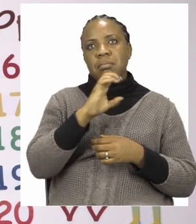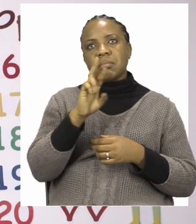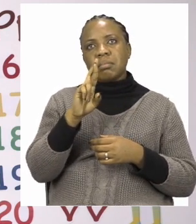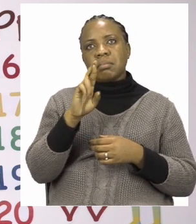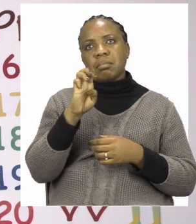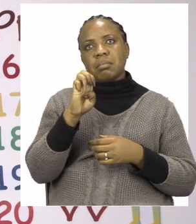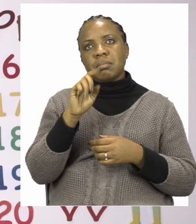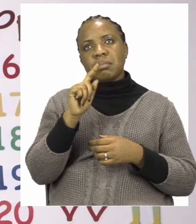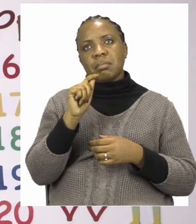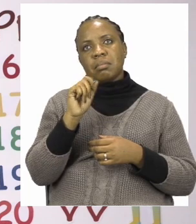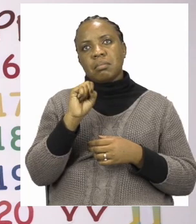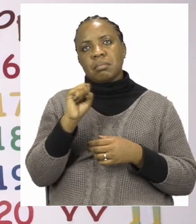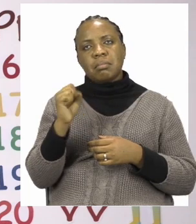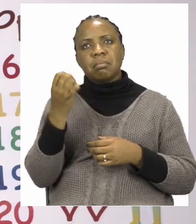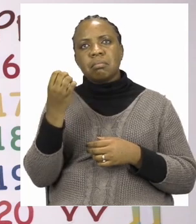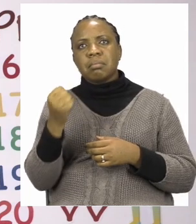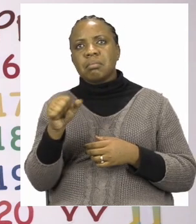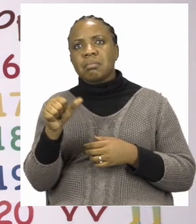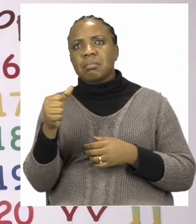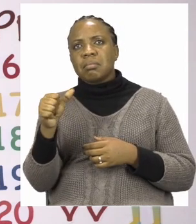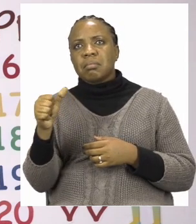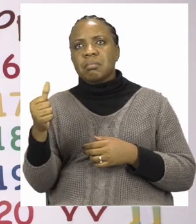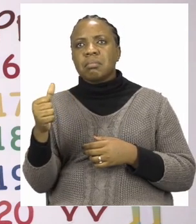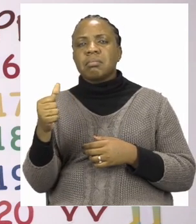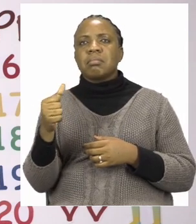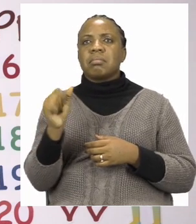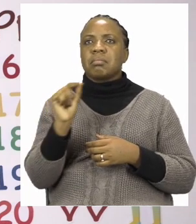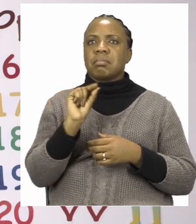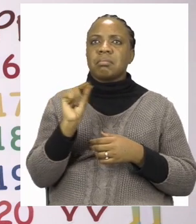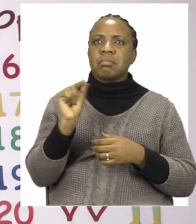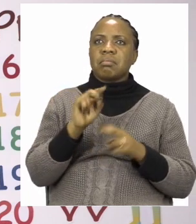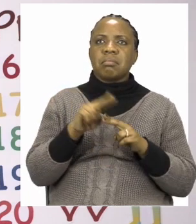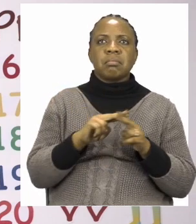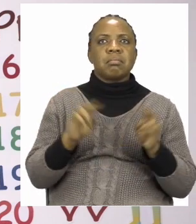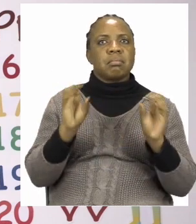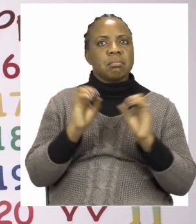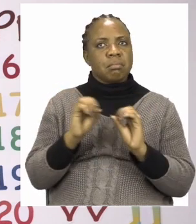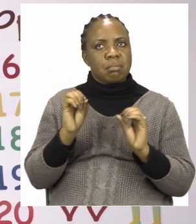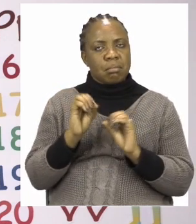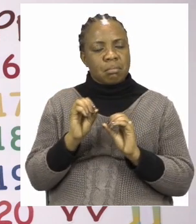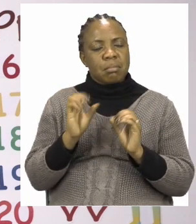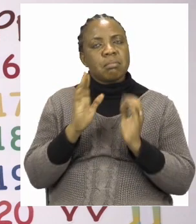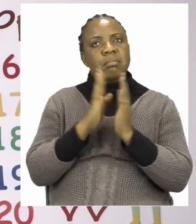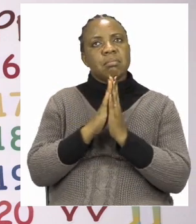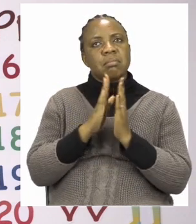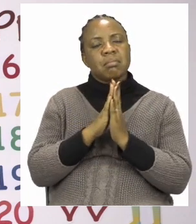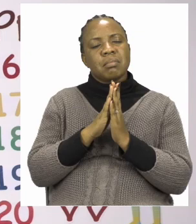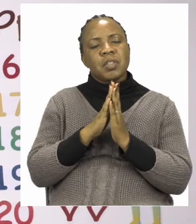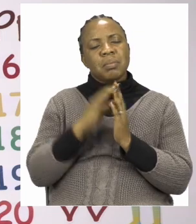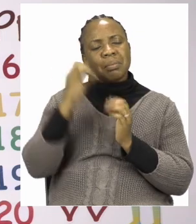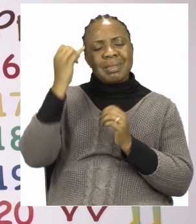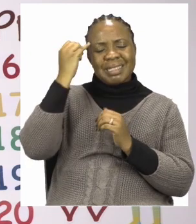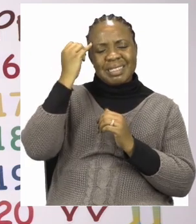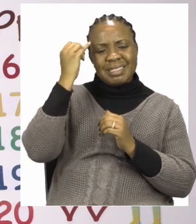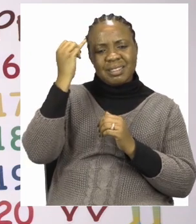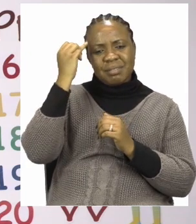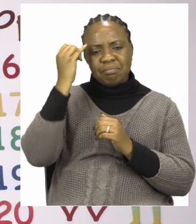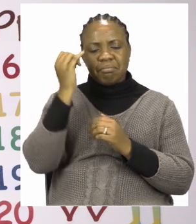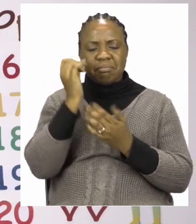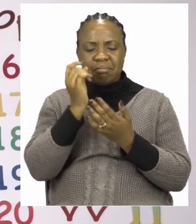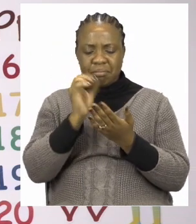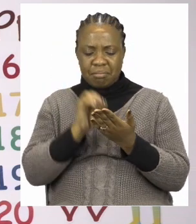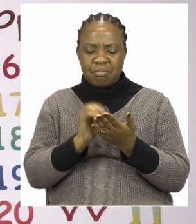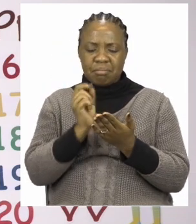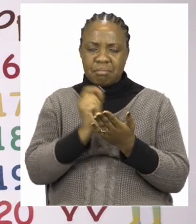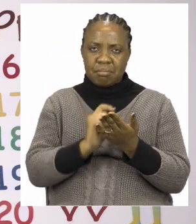I still have a lot of words that I can use, and so can you. I want you to be creative and tell us what makes up